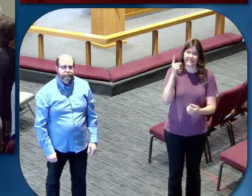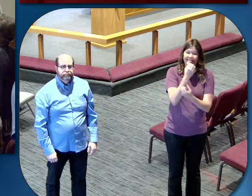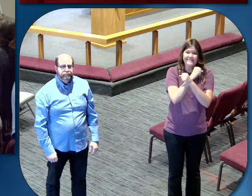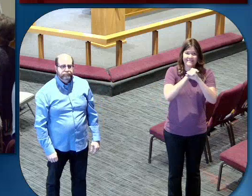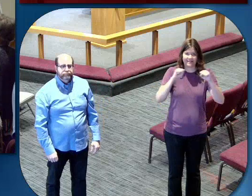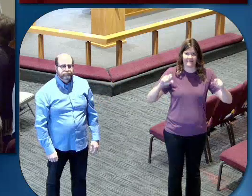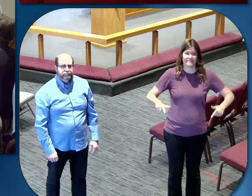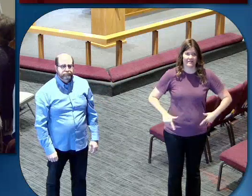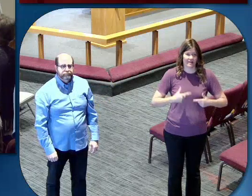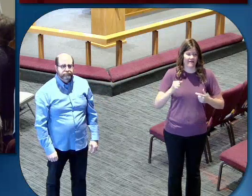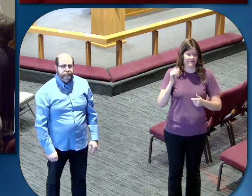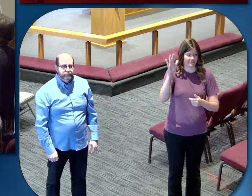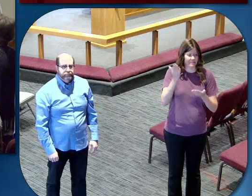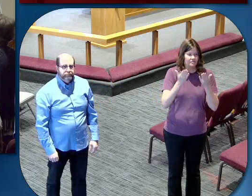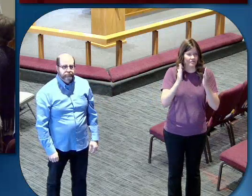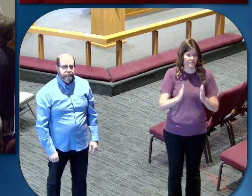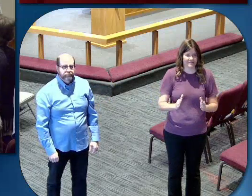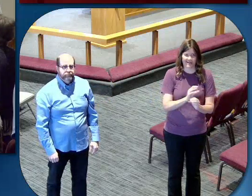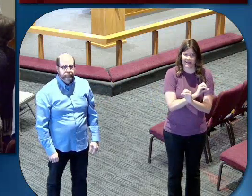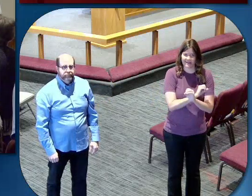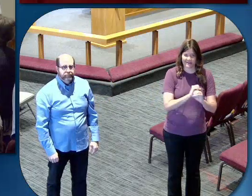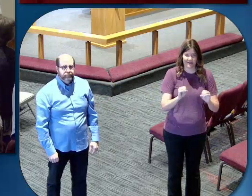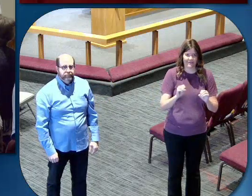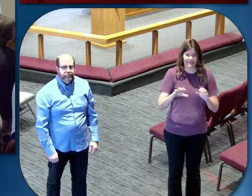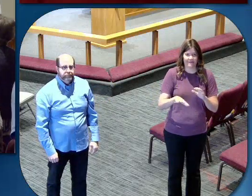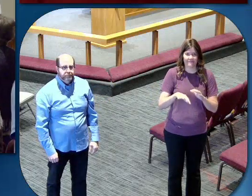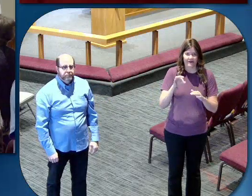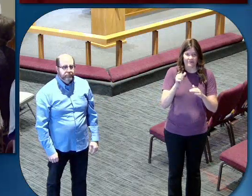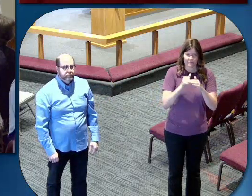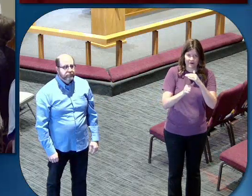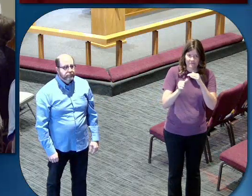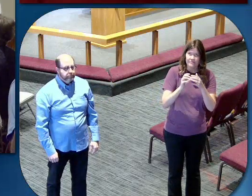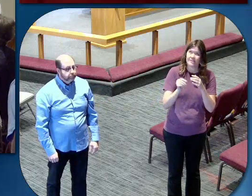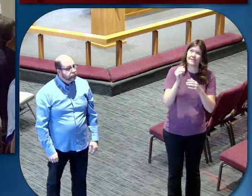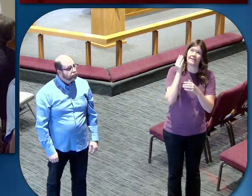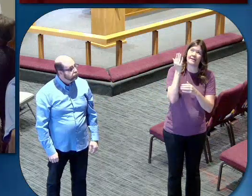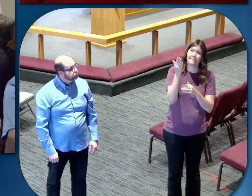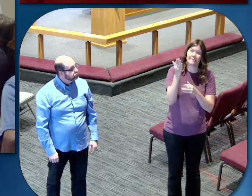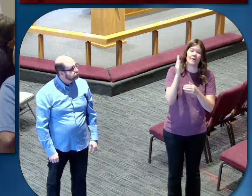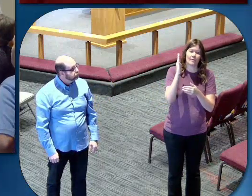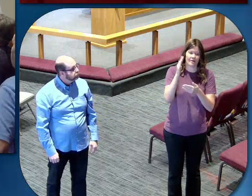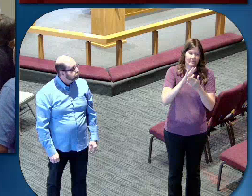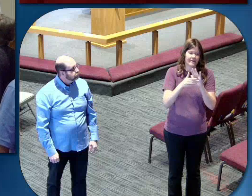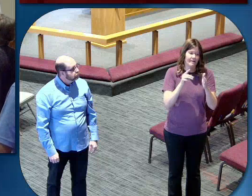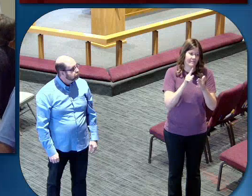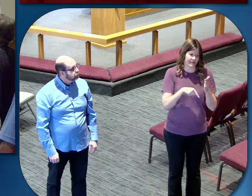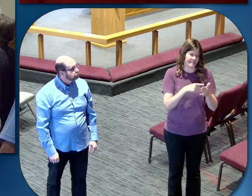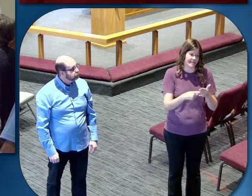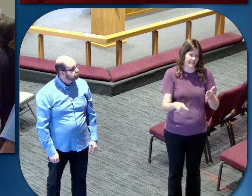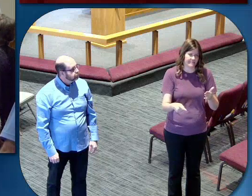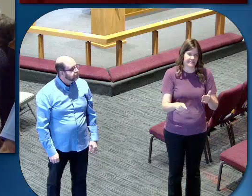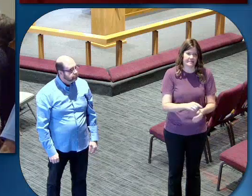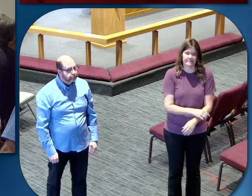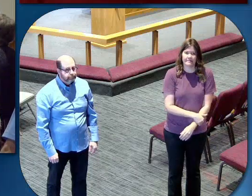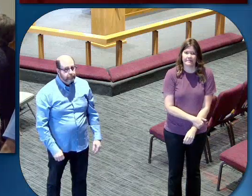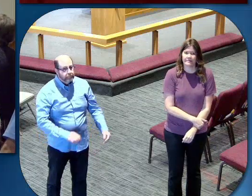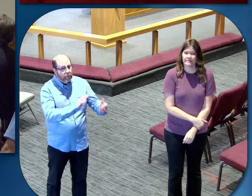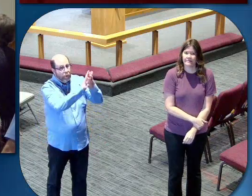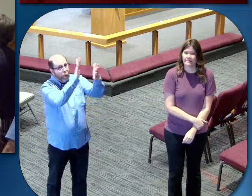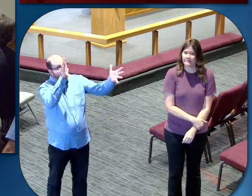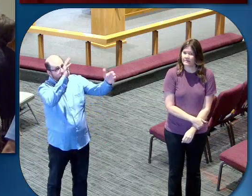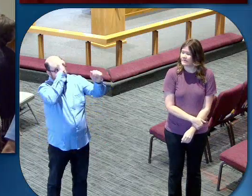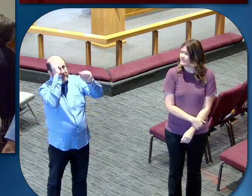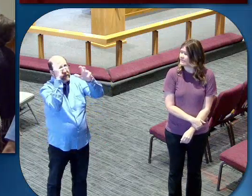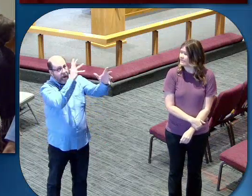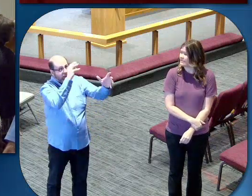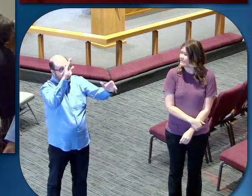servants. None of those who take refuge in him will be condemned. Glory be to the Father,